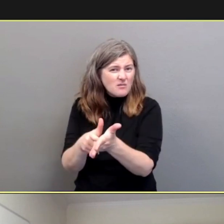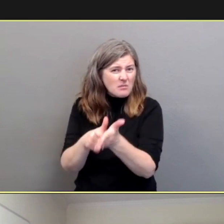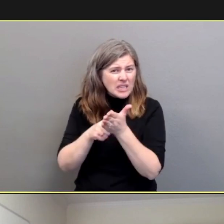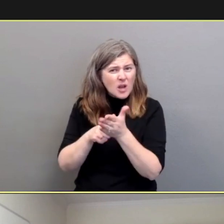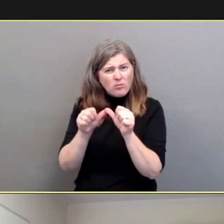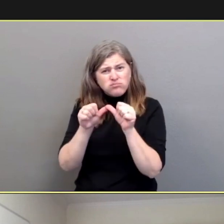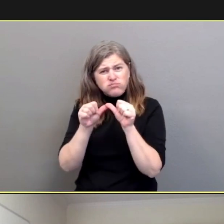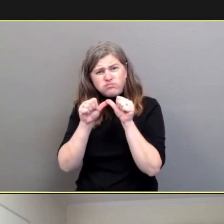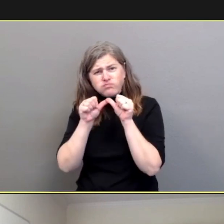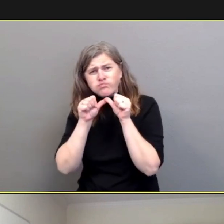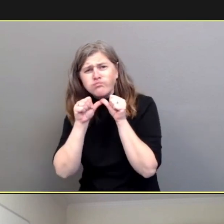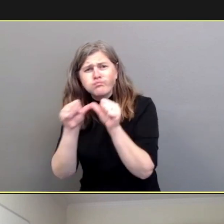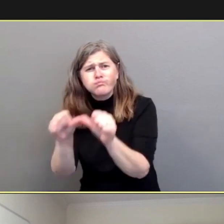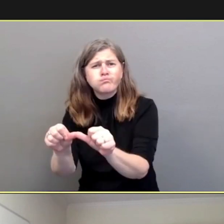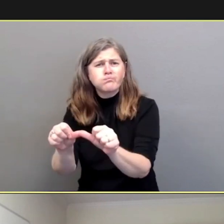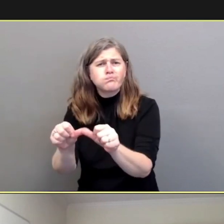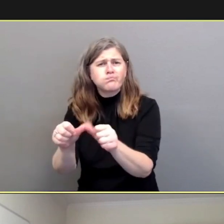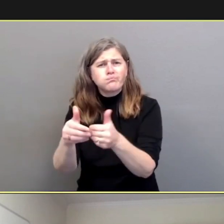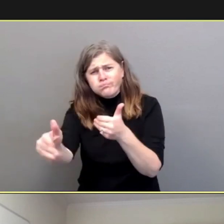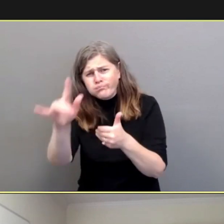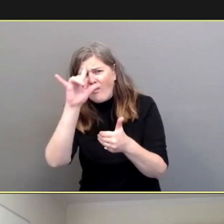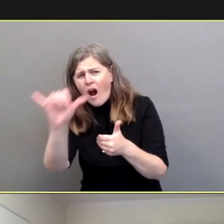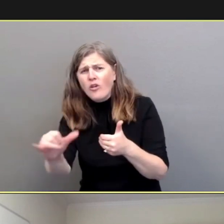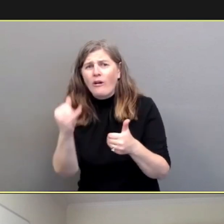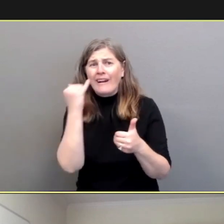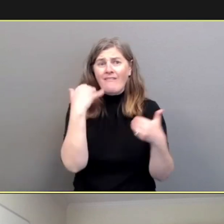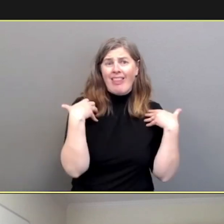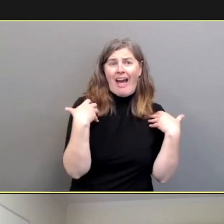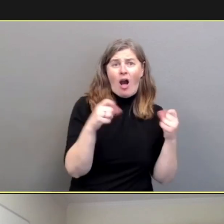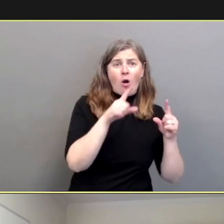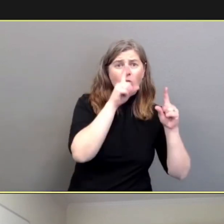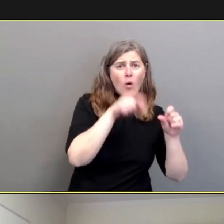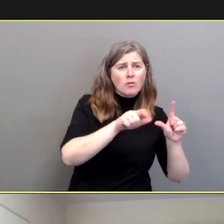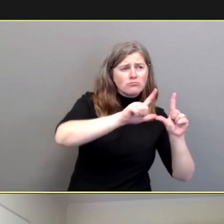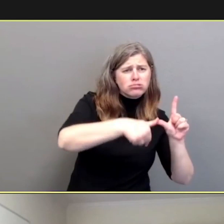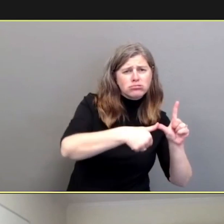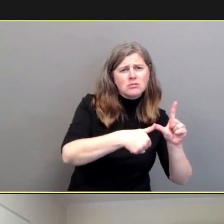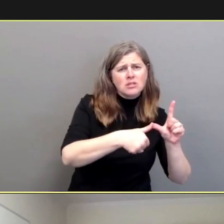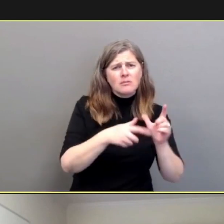lapse with the health order, or how does that work in the long term?